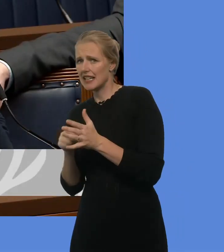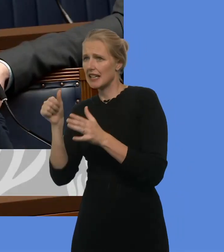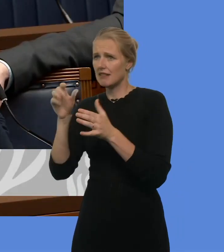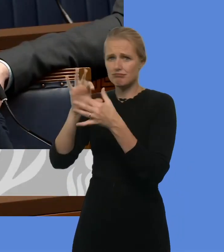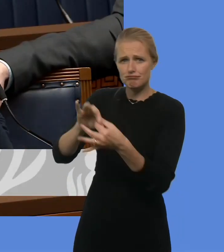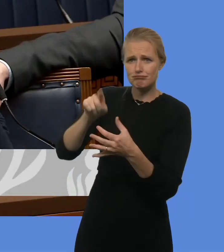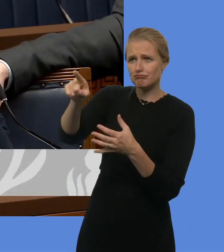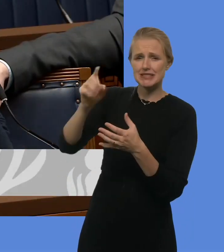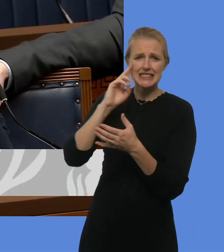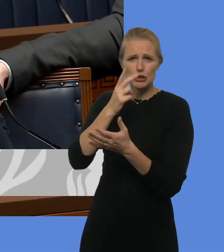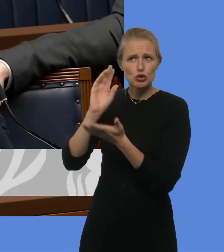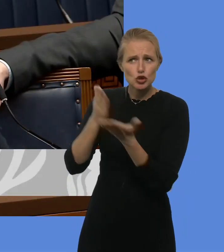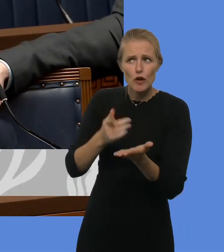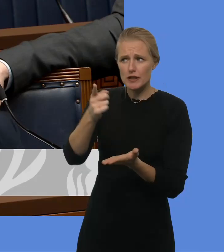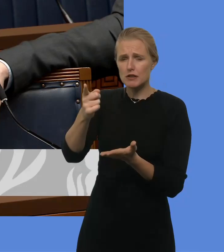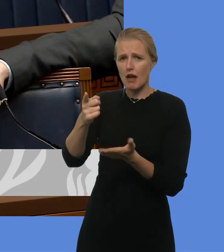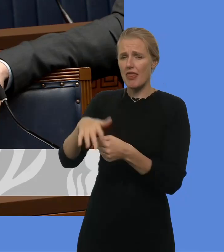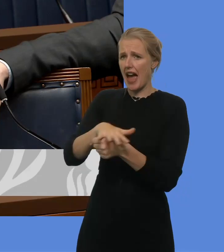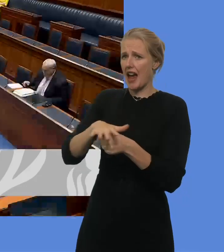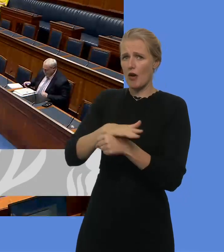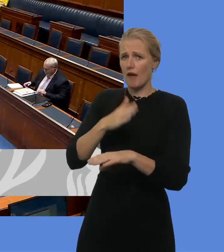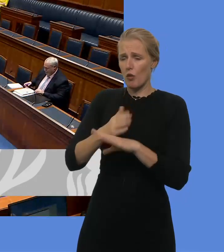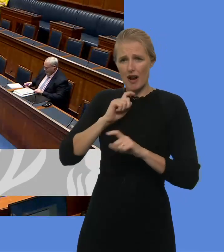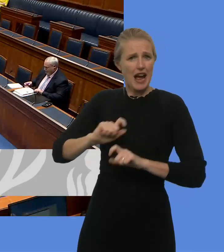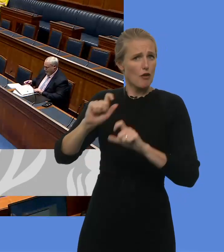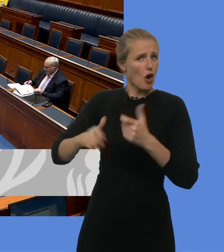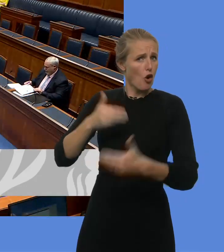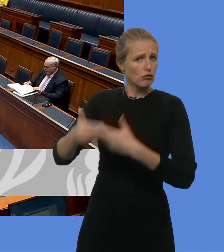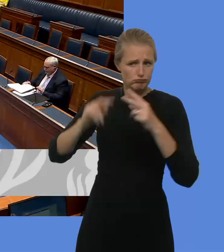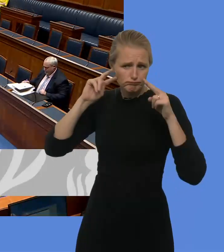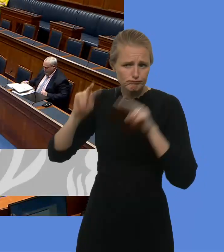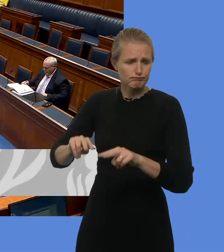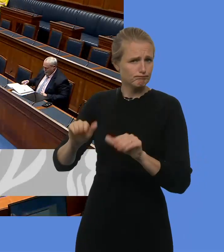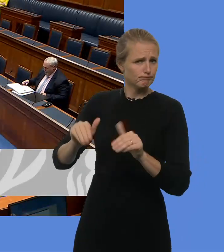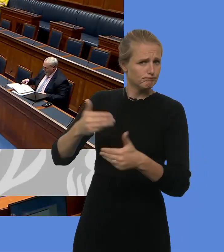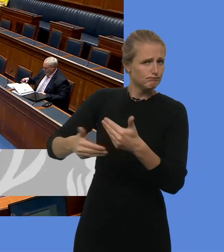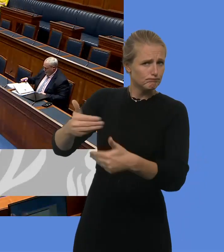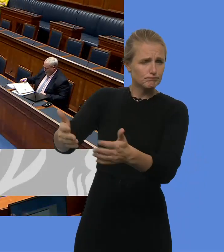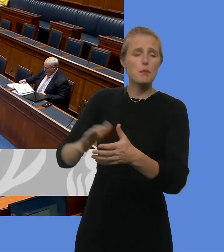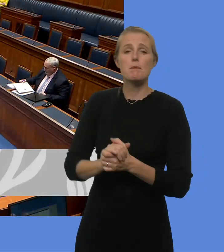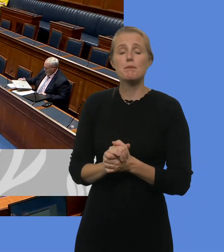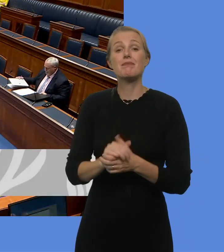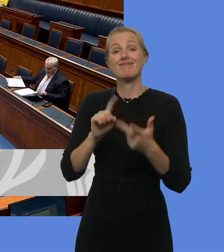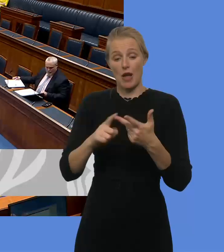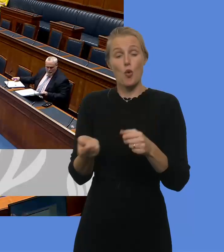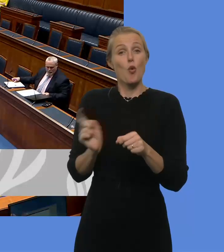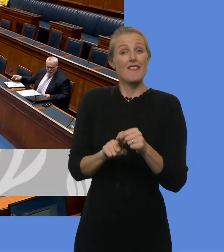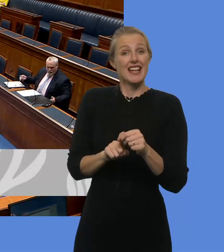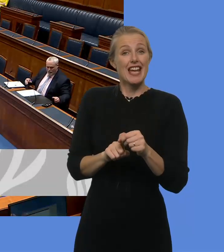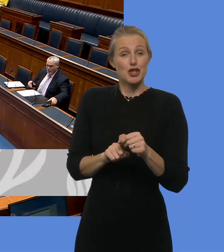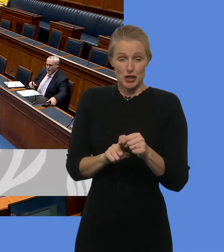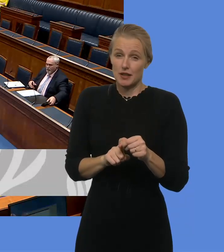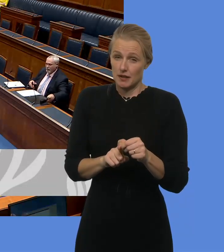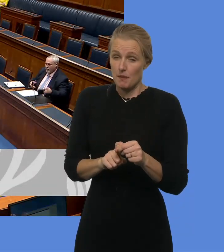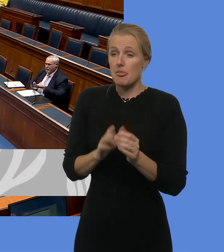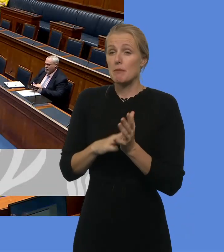in this area. So that's an area of work that we are continuing to look at. In terms of qualifications, I know